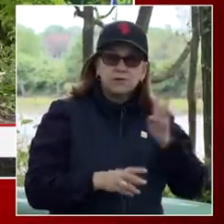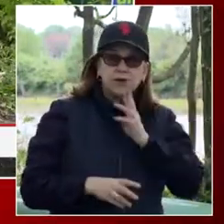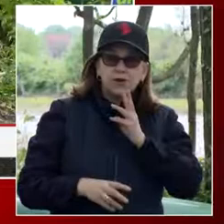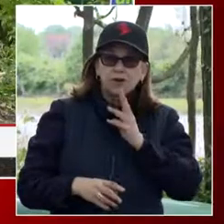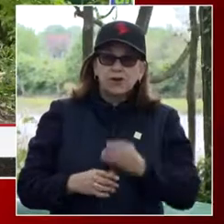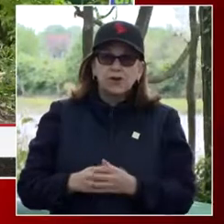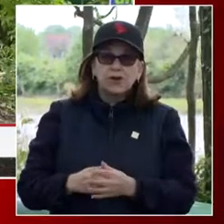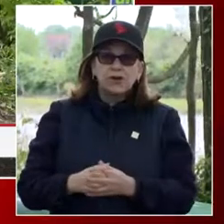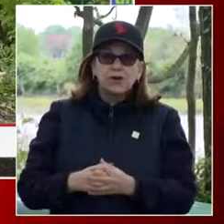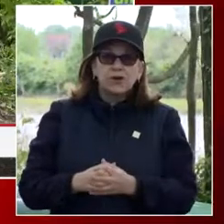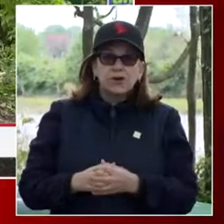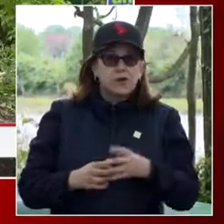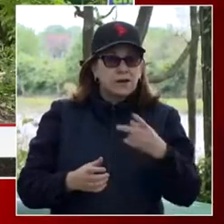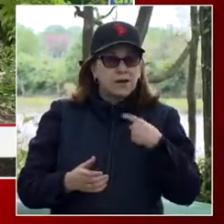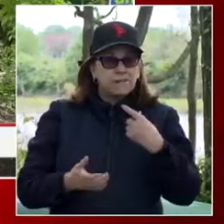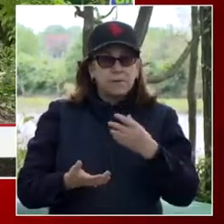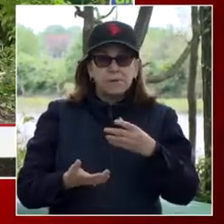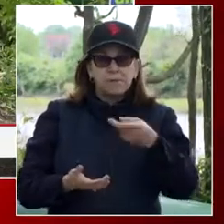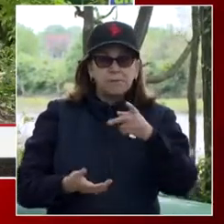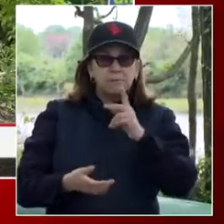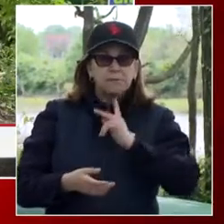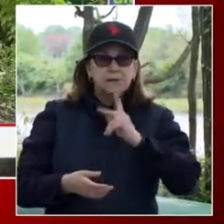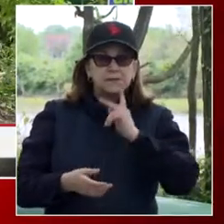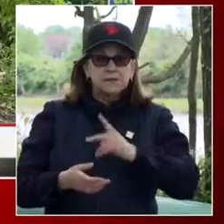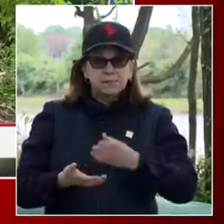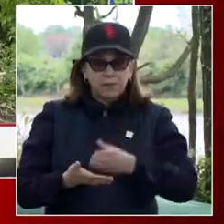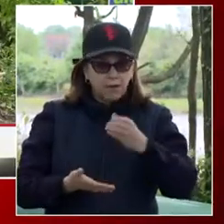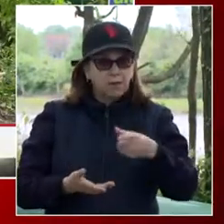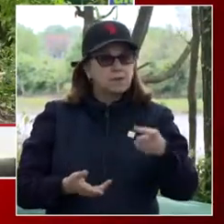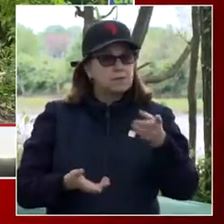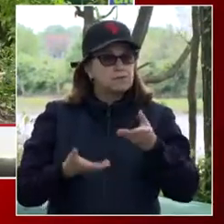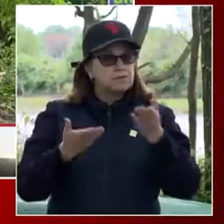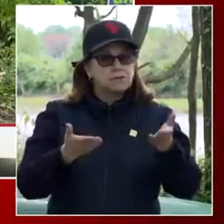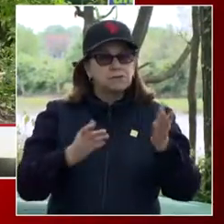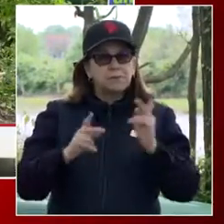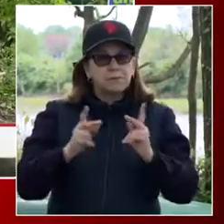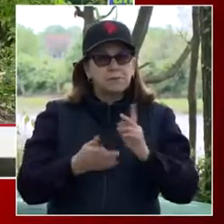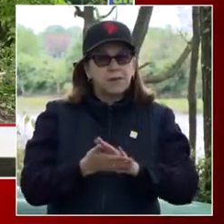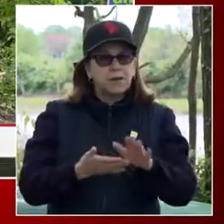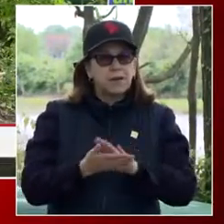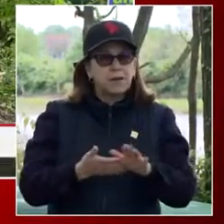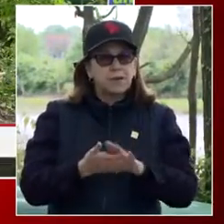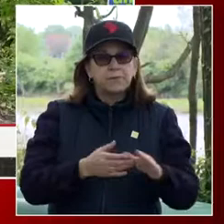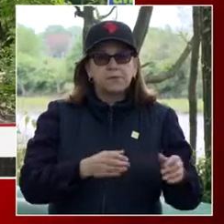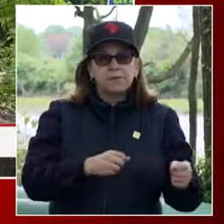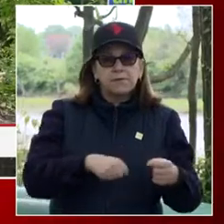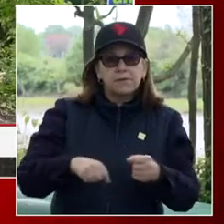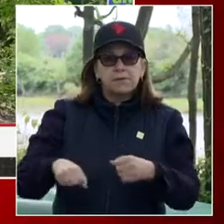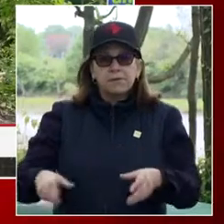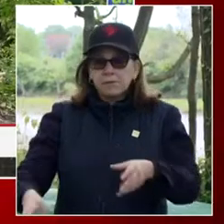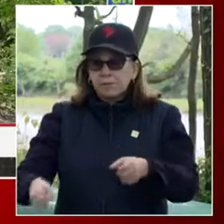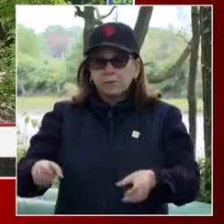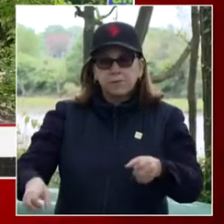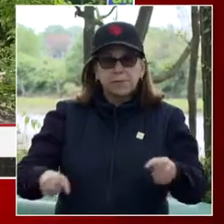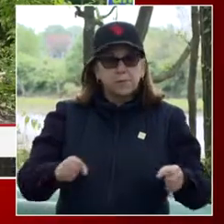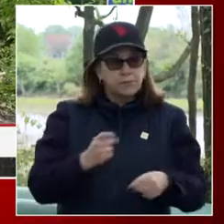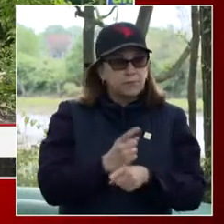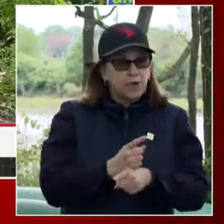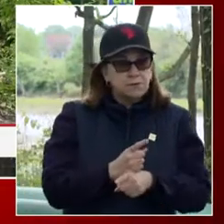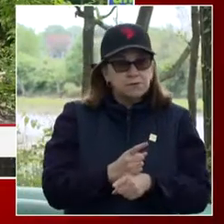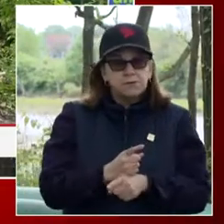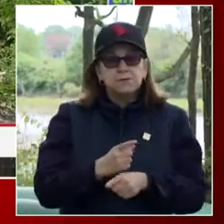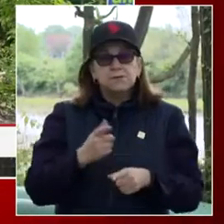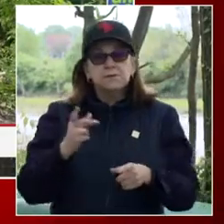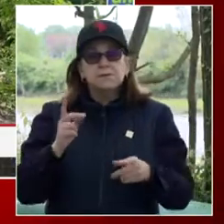that people will be picking up when they are part of the Green Boat program. When they're looking at coming out and doing their part, and you look at, maybe bacteria